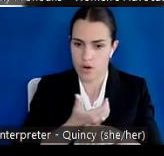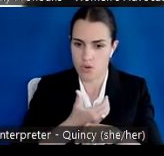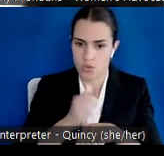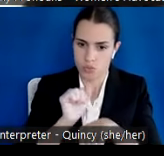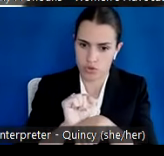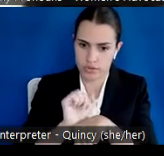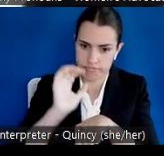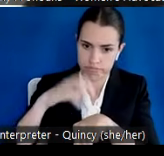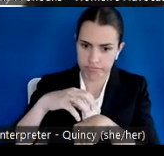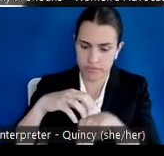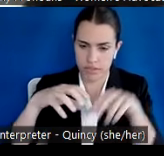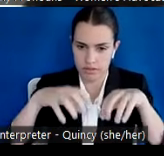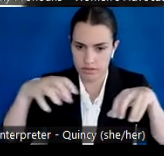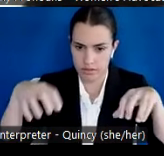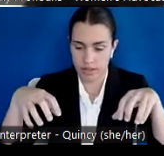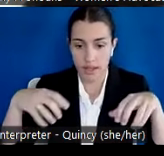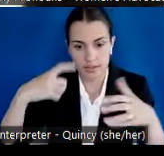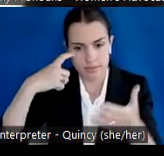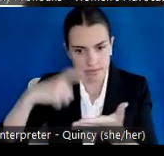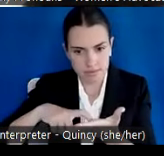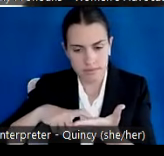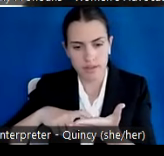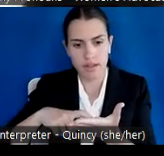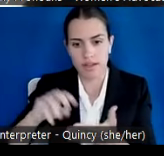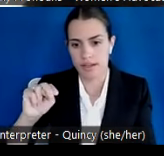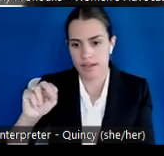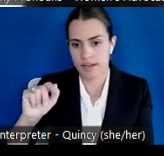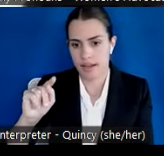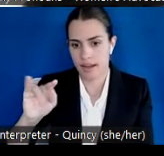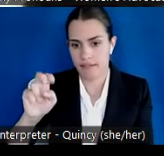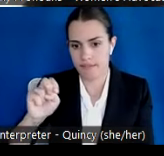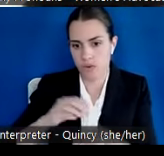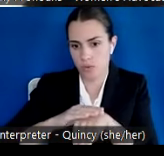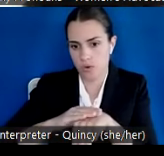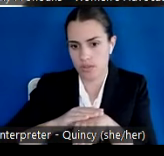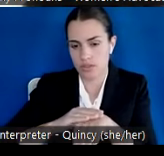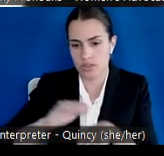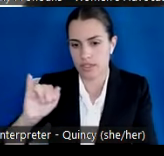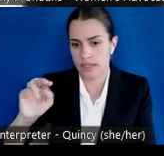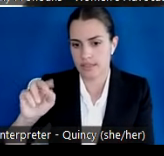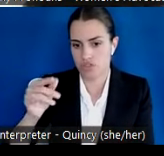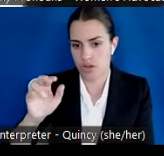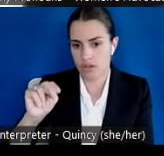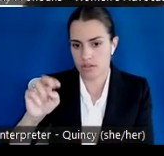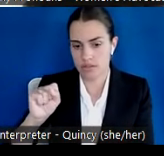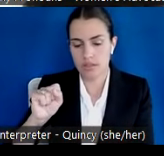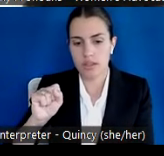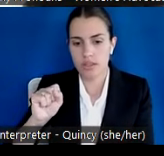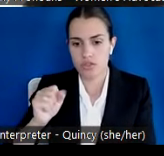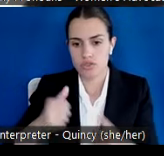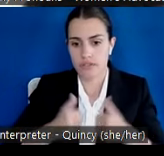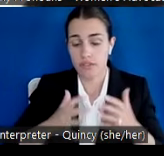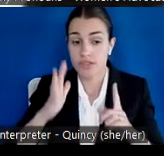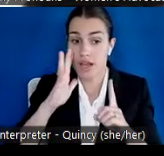all survivors, especially survivors who identify as Native or Indigenous. As I read aloud, I encourage you all to think about your